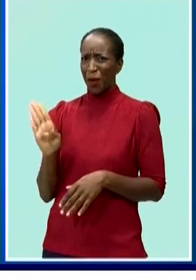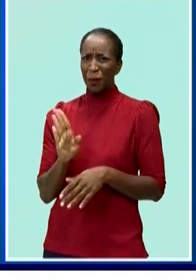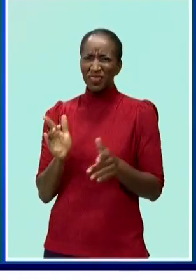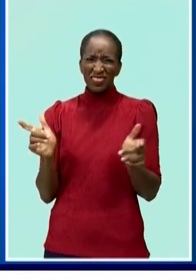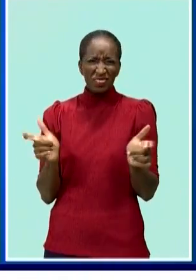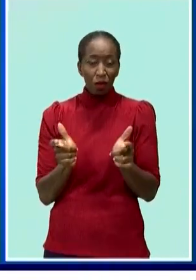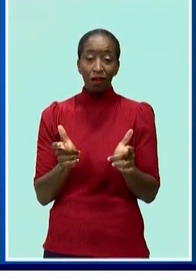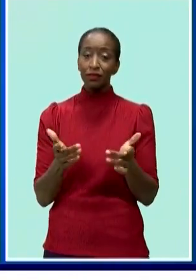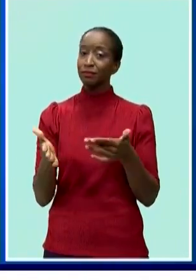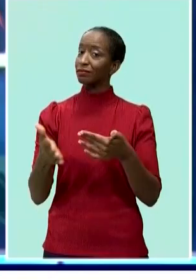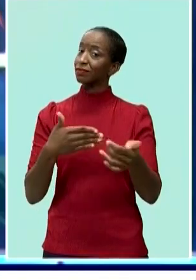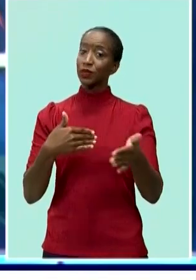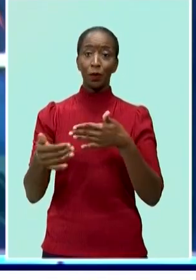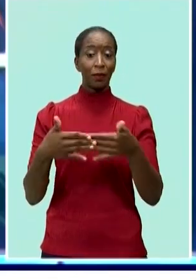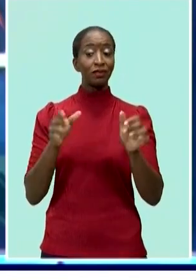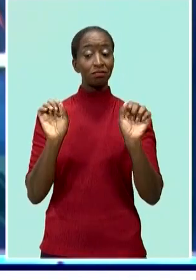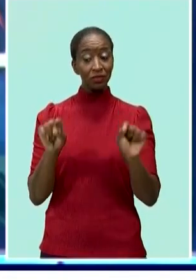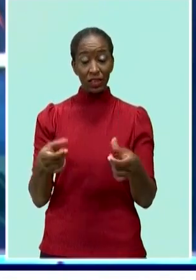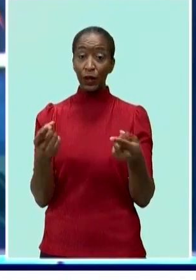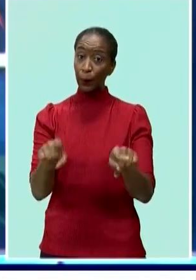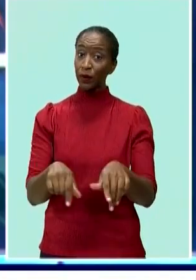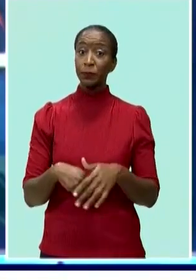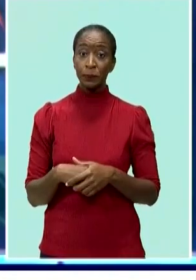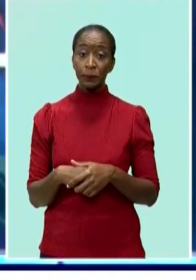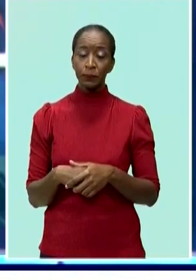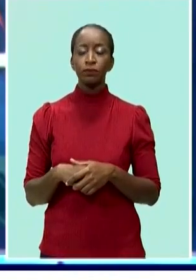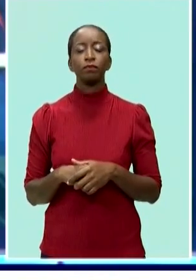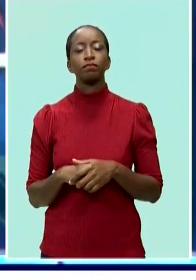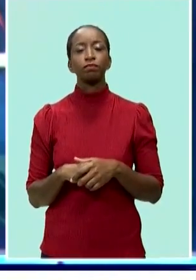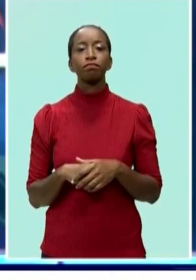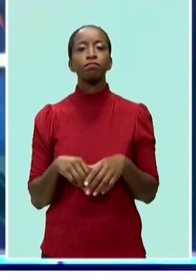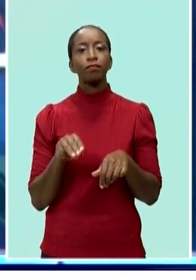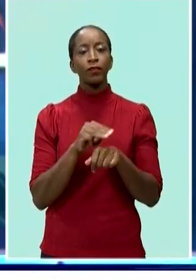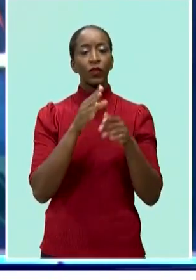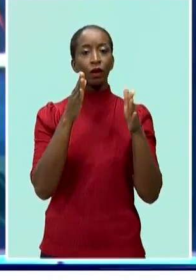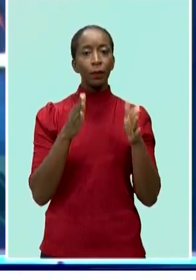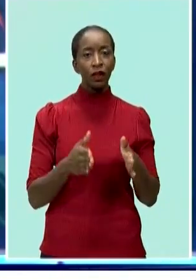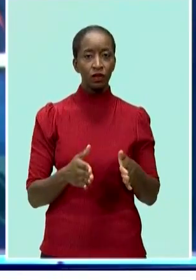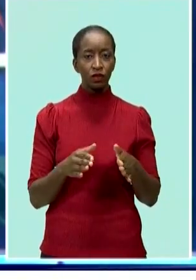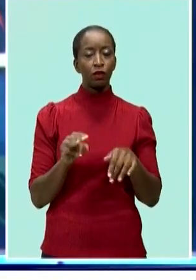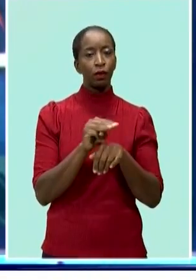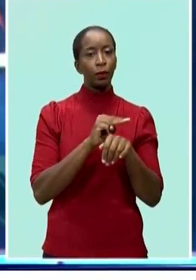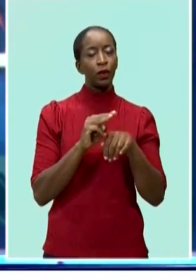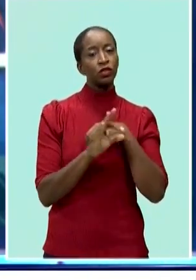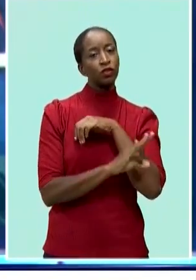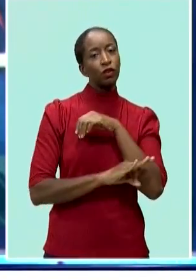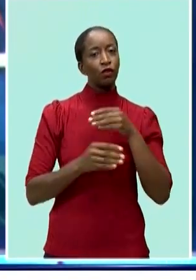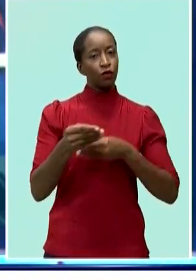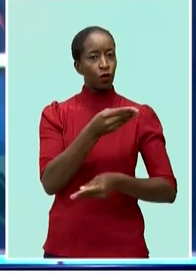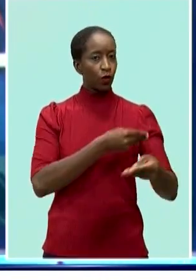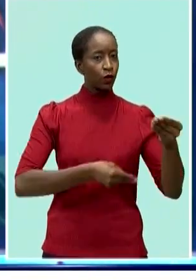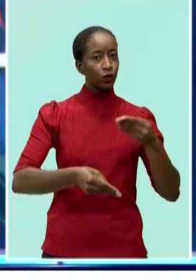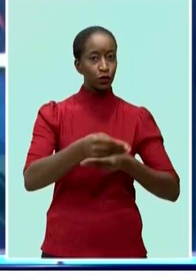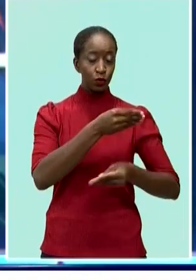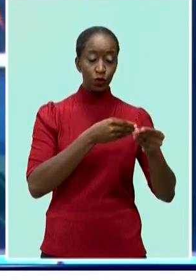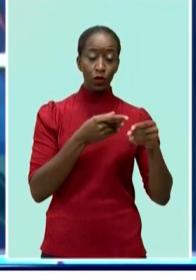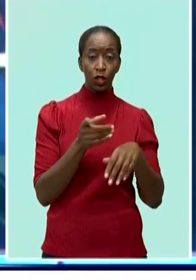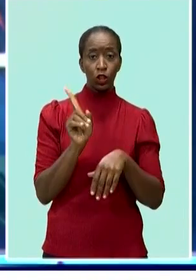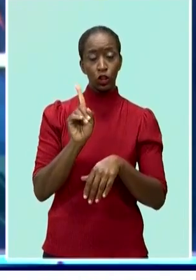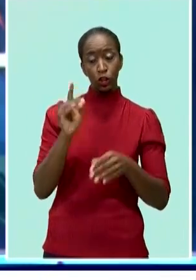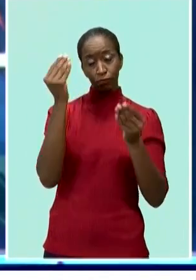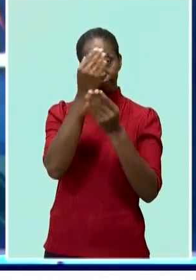all of these things. And in her contribution to the debate, Minister in the Ministry of Foreign Trade, Sandra Husband, says the issue of meeting